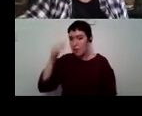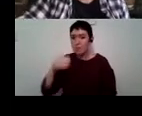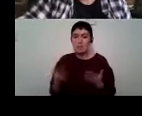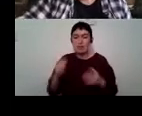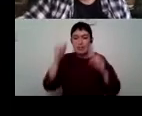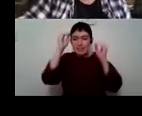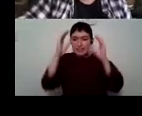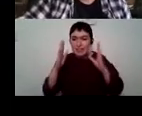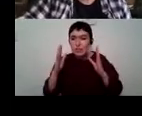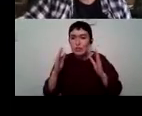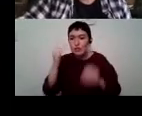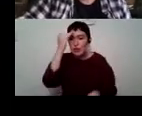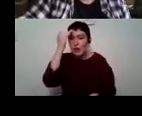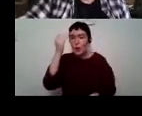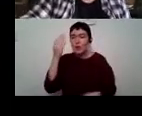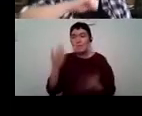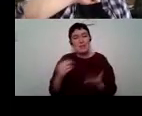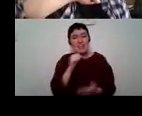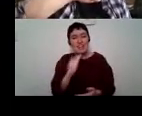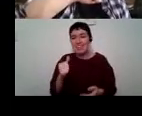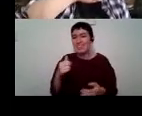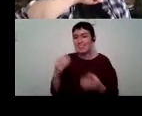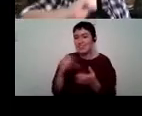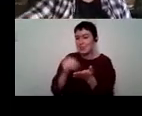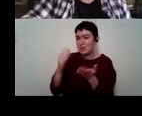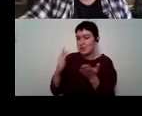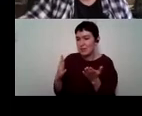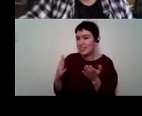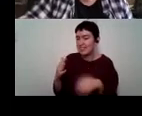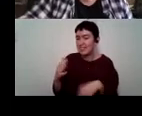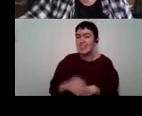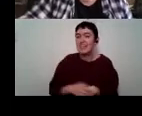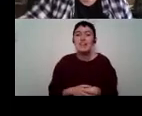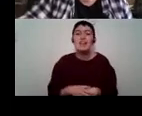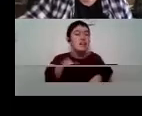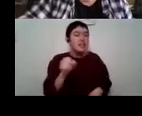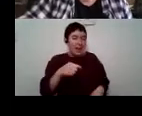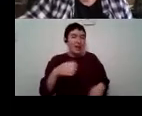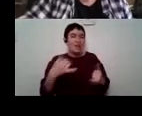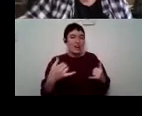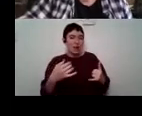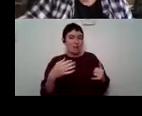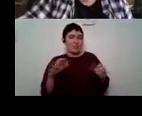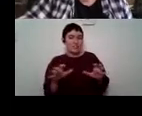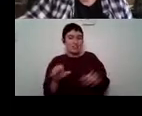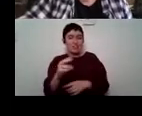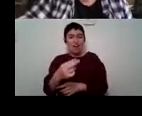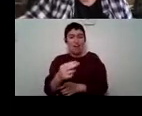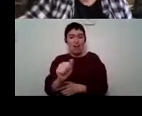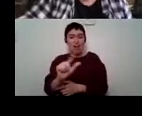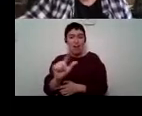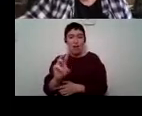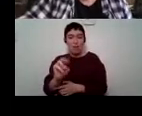with Dean Cain. Probably not the students. Right. He does a lot of Hallmark movies, I think, at this point. But we did this